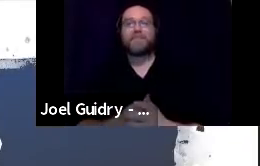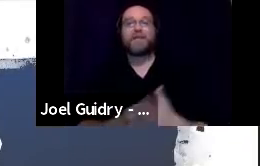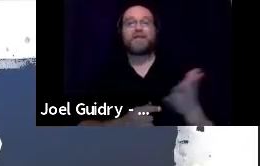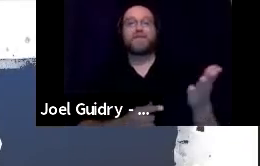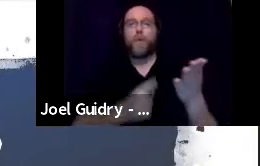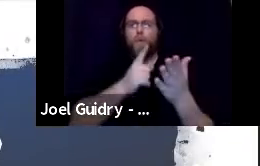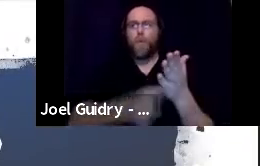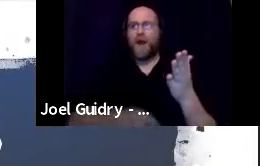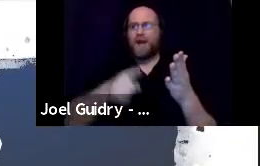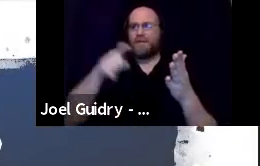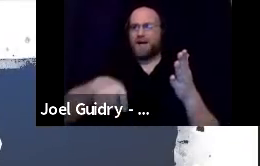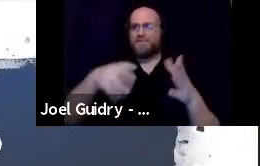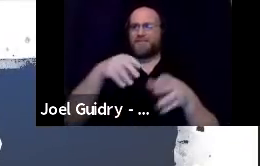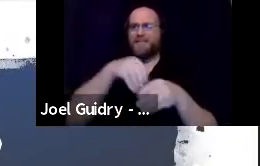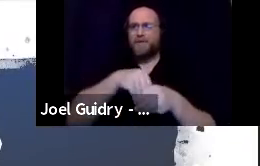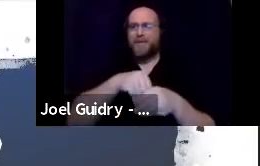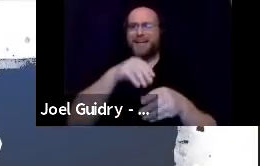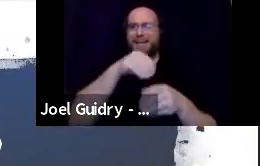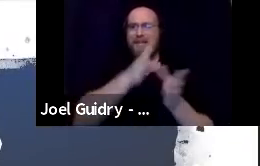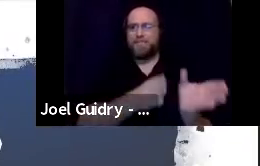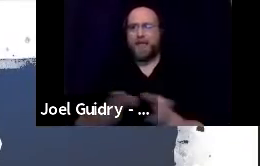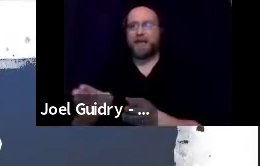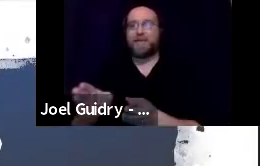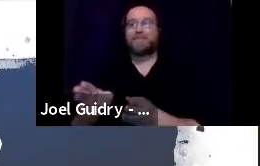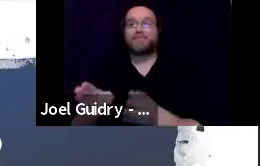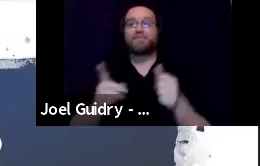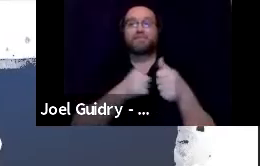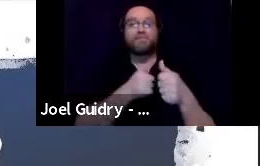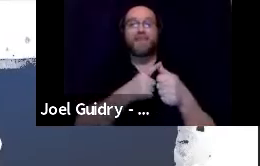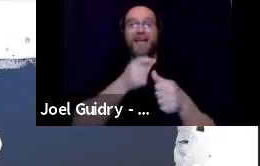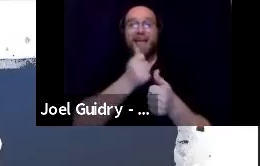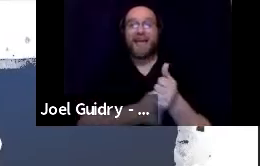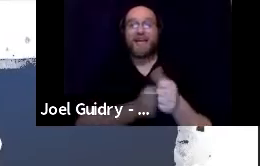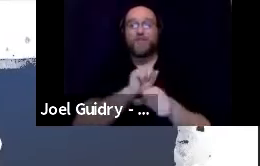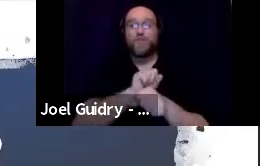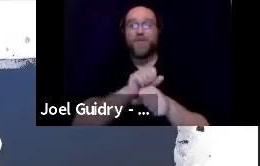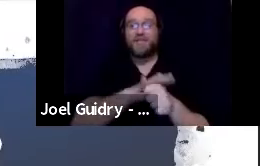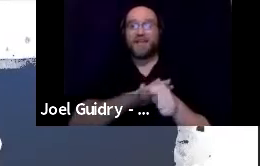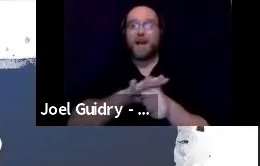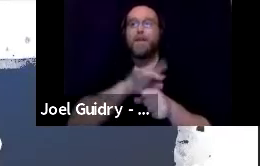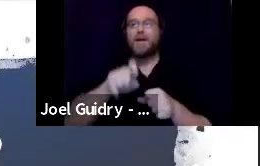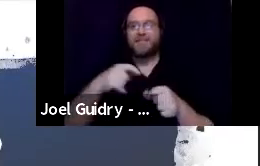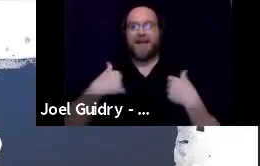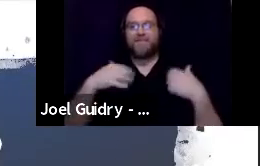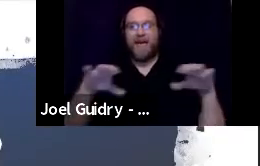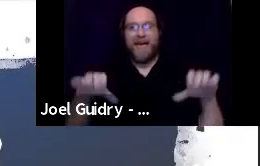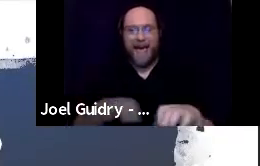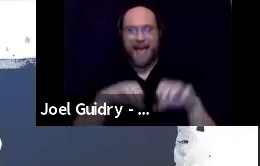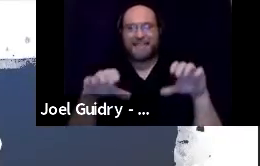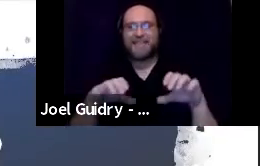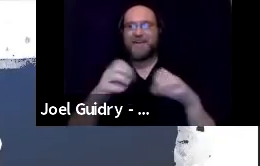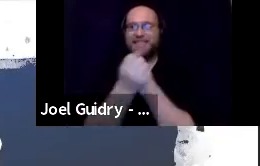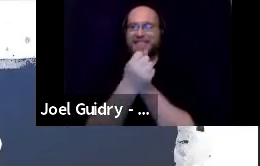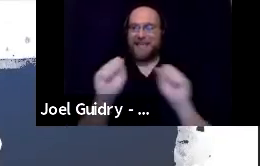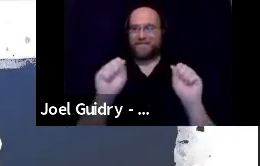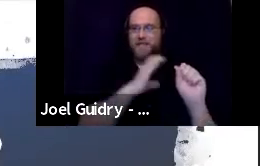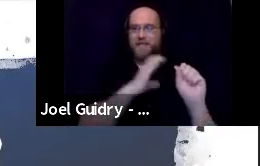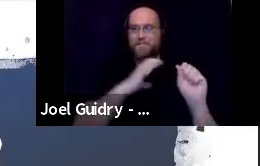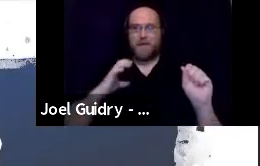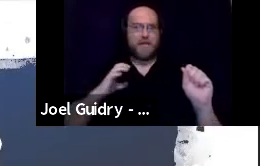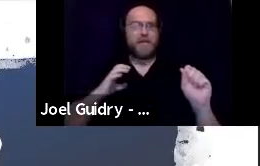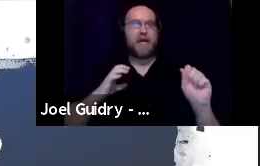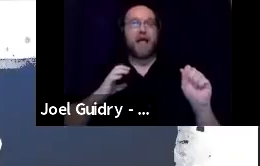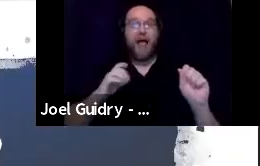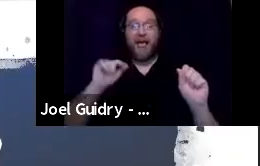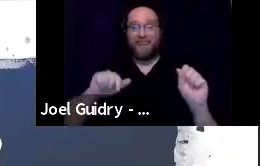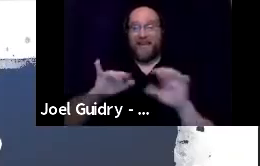plans? First of all, each worksite must have an active safety committee, and that safety committee must make clear